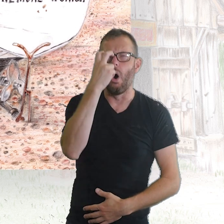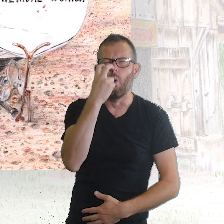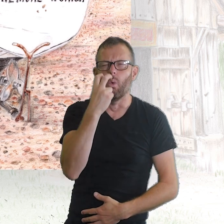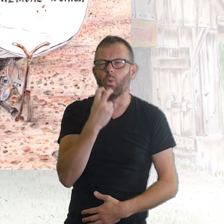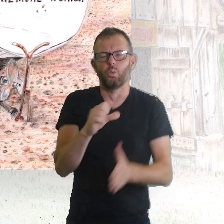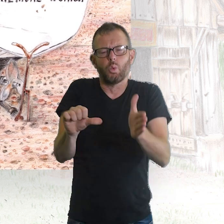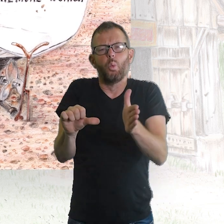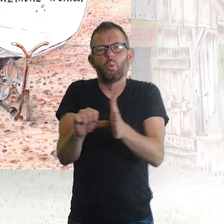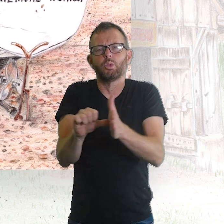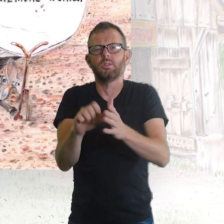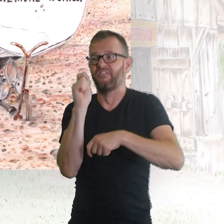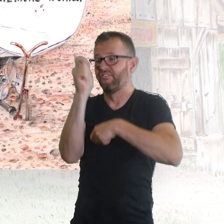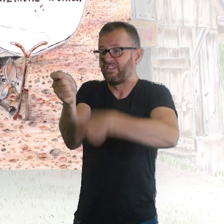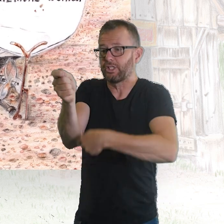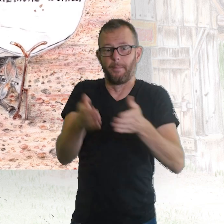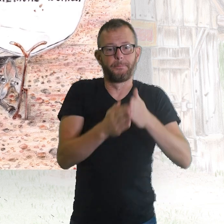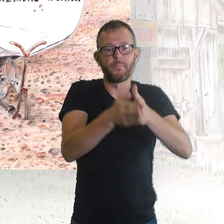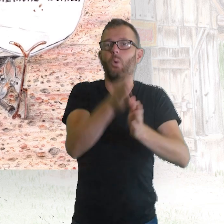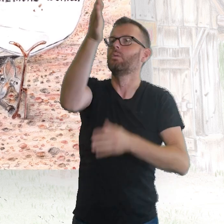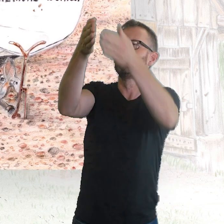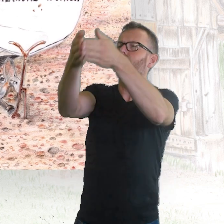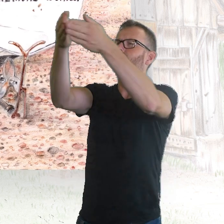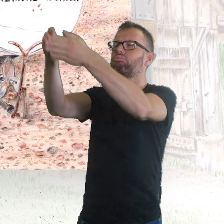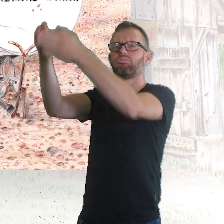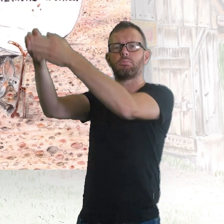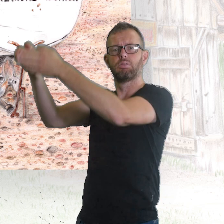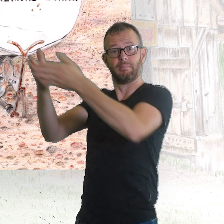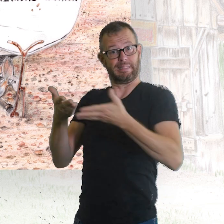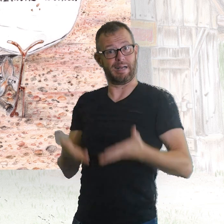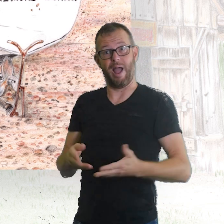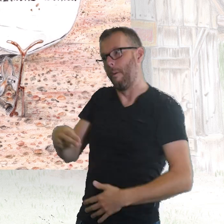Old wooden fishing boats have been painted and restored.